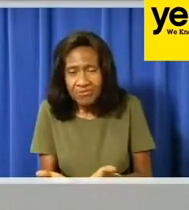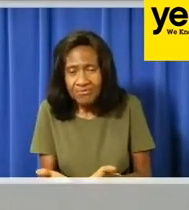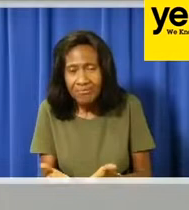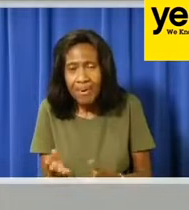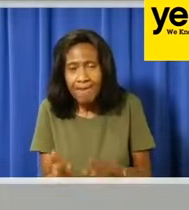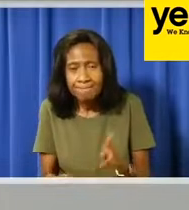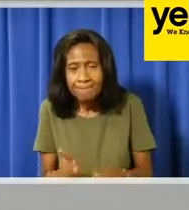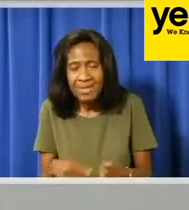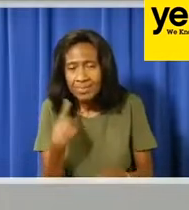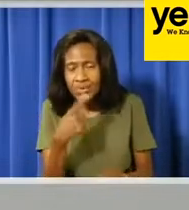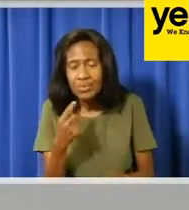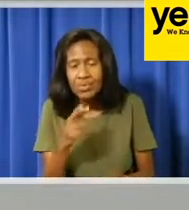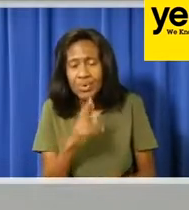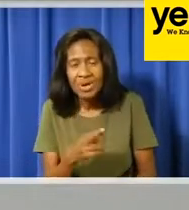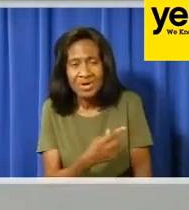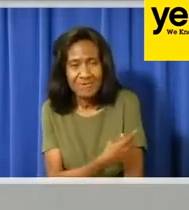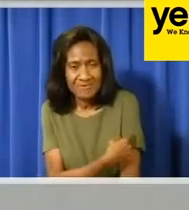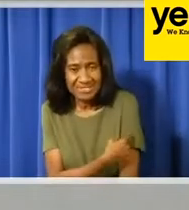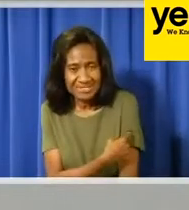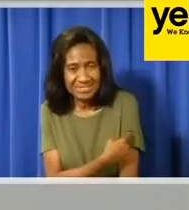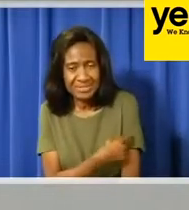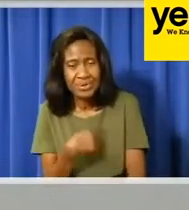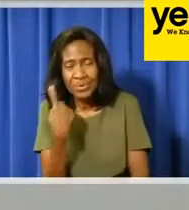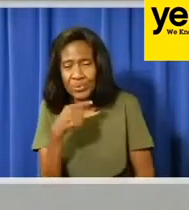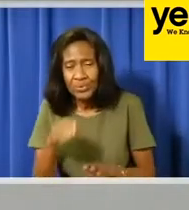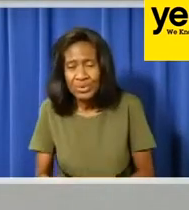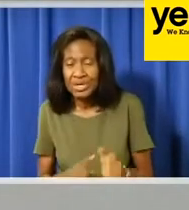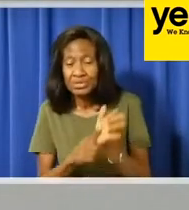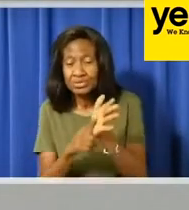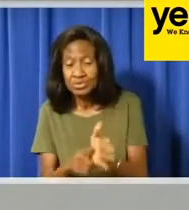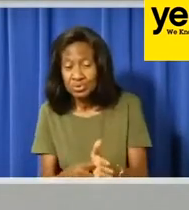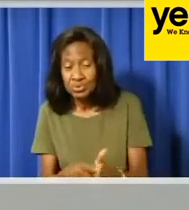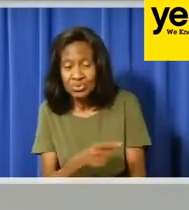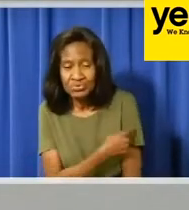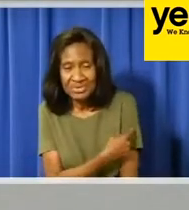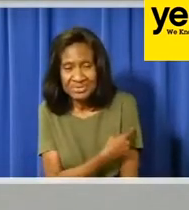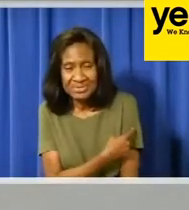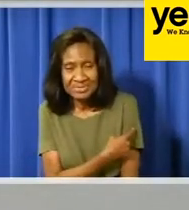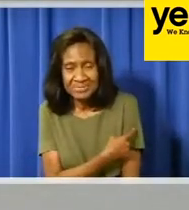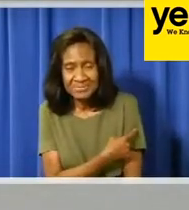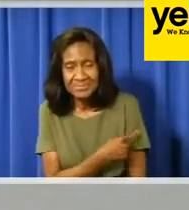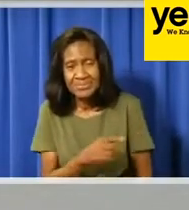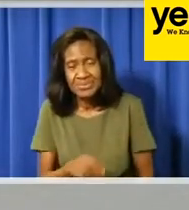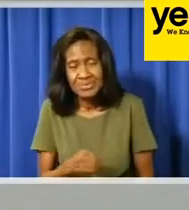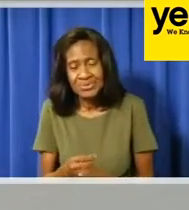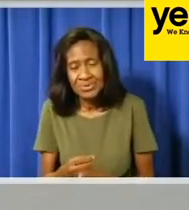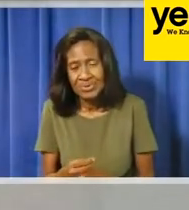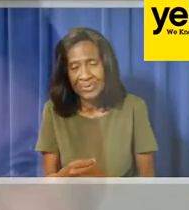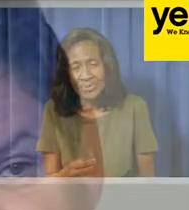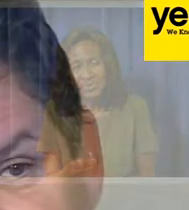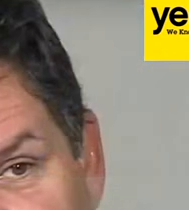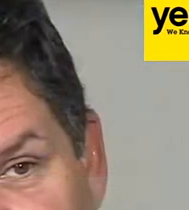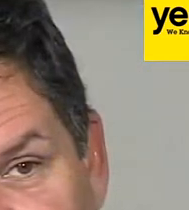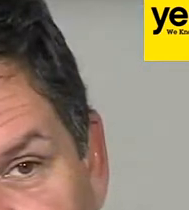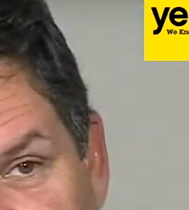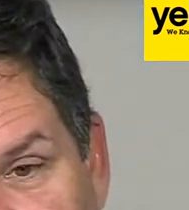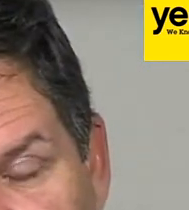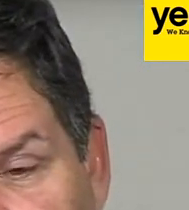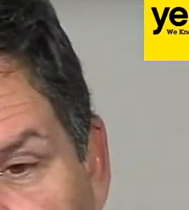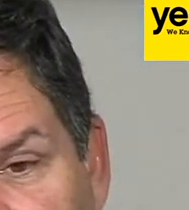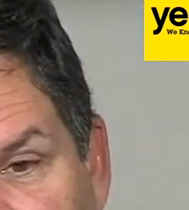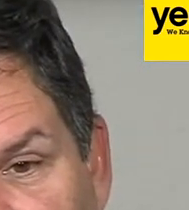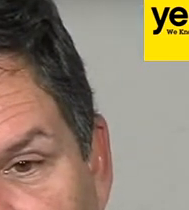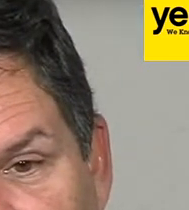people who can demonstrate to us that they're vaccinated. Yes. And we're not going to serve people who are unvaccinated.